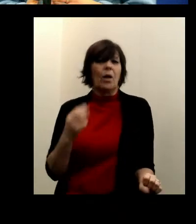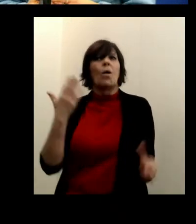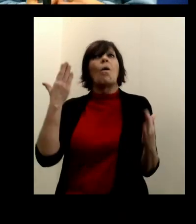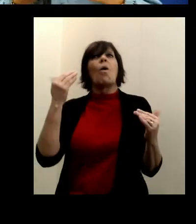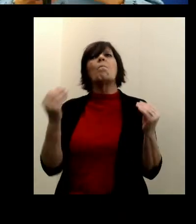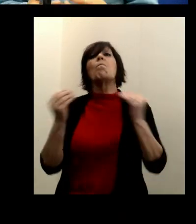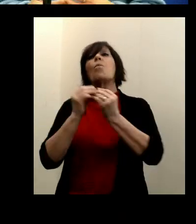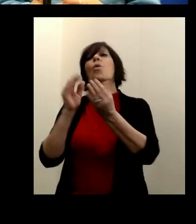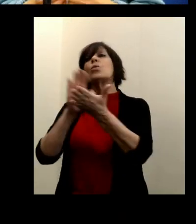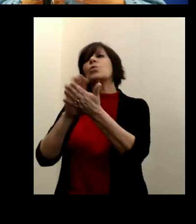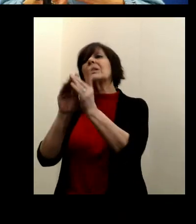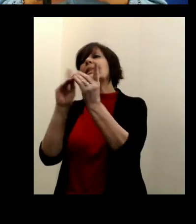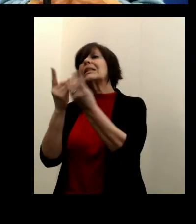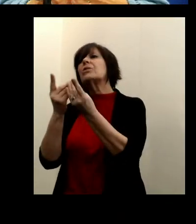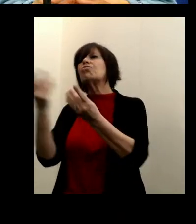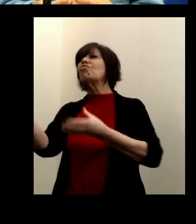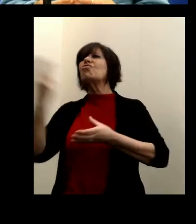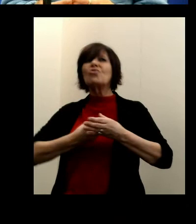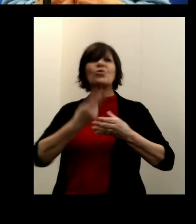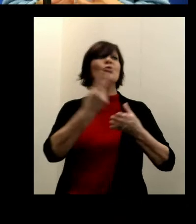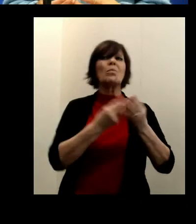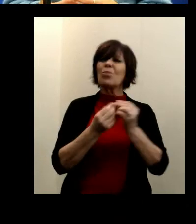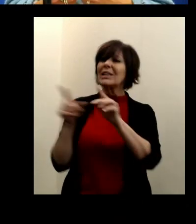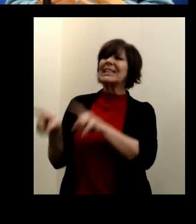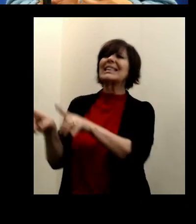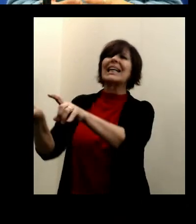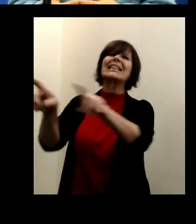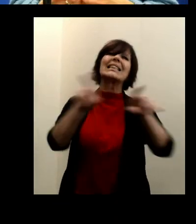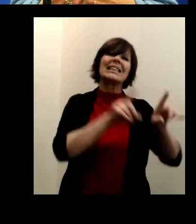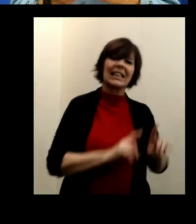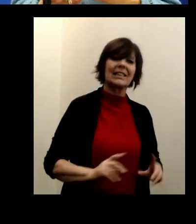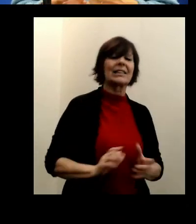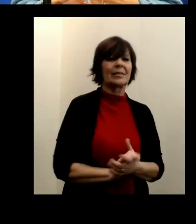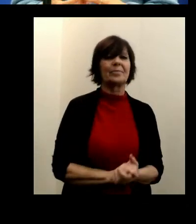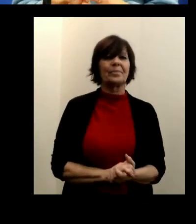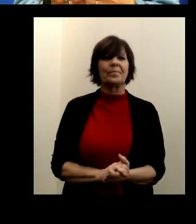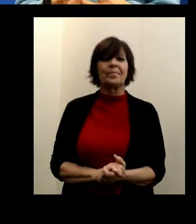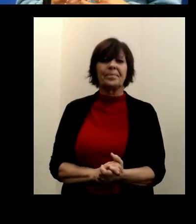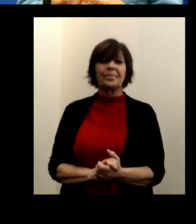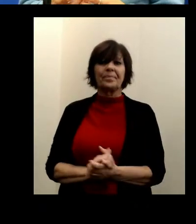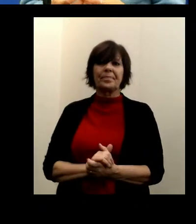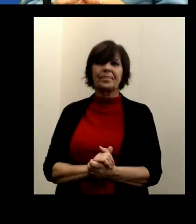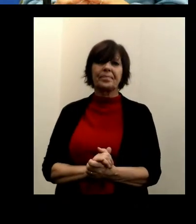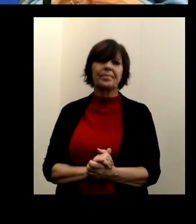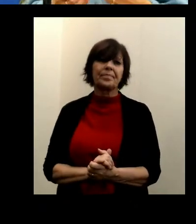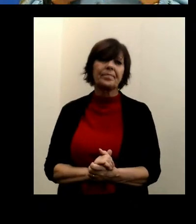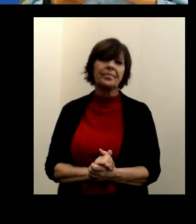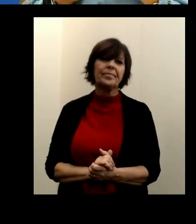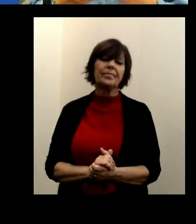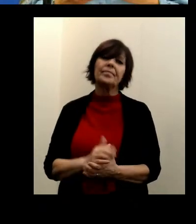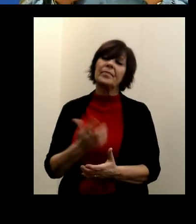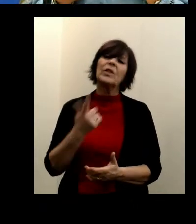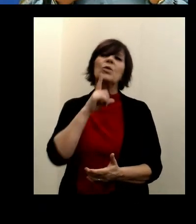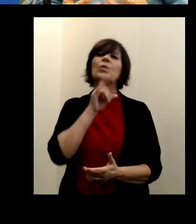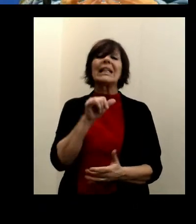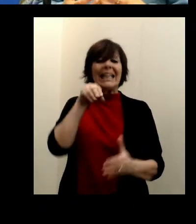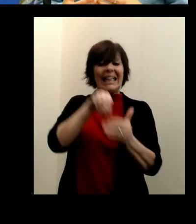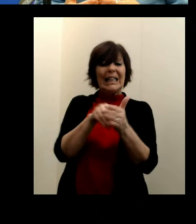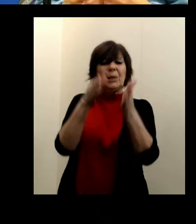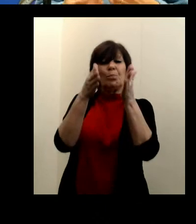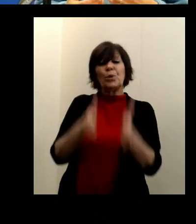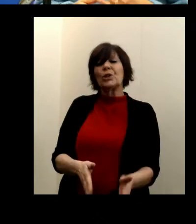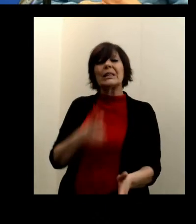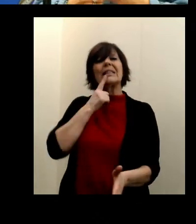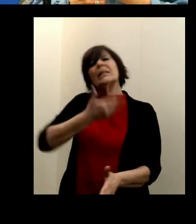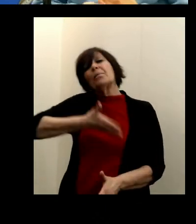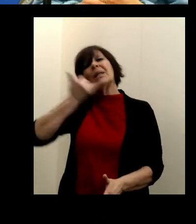school districts to make sure more in-person learning is available to as many students as possible, because really that's a great